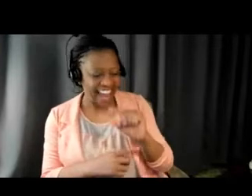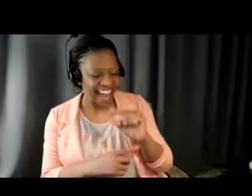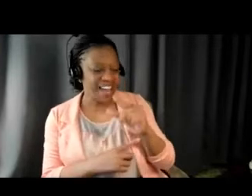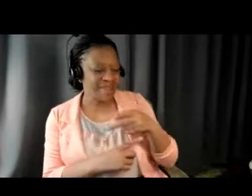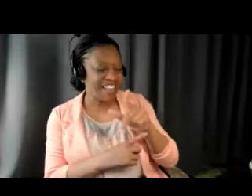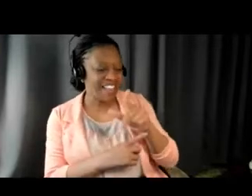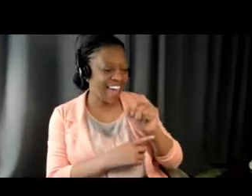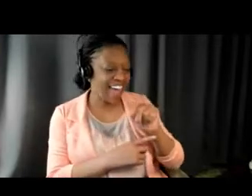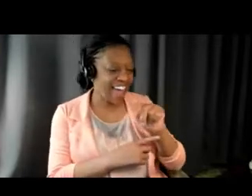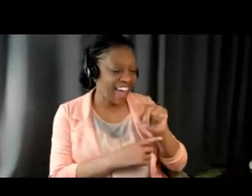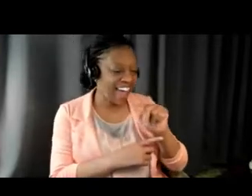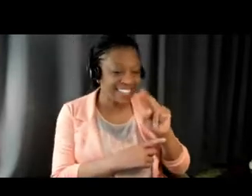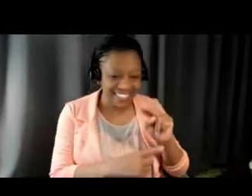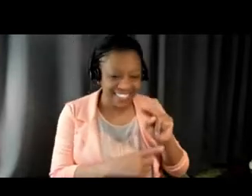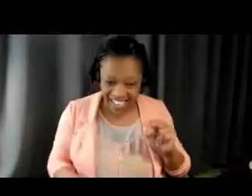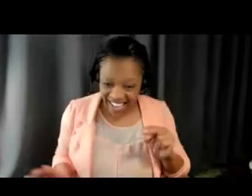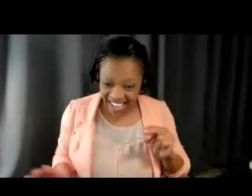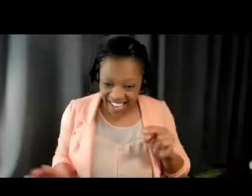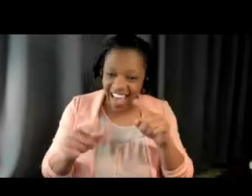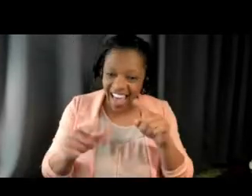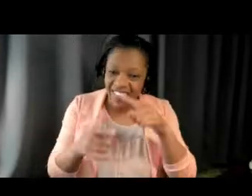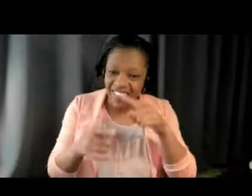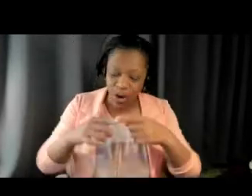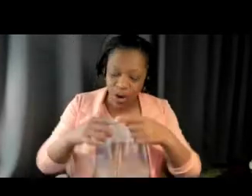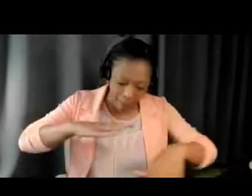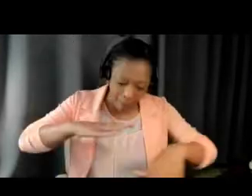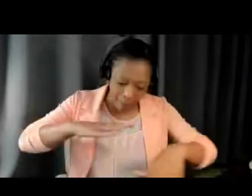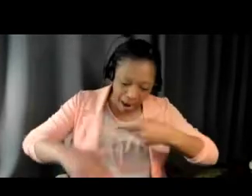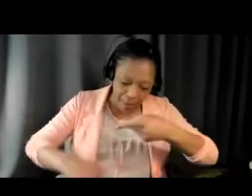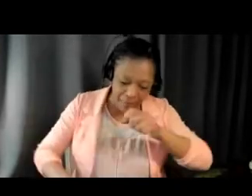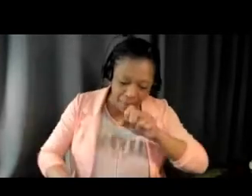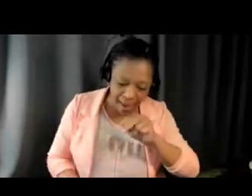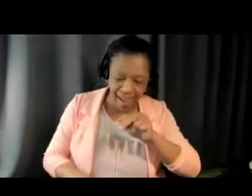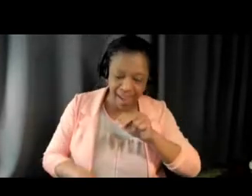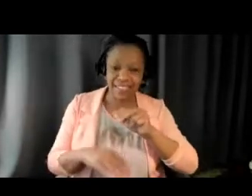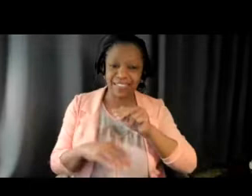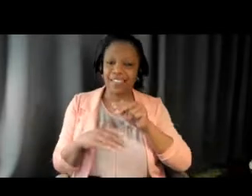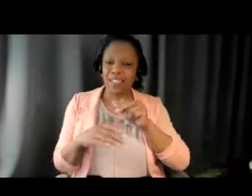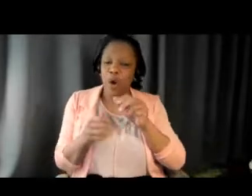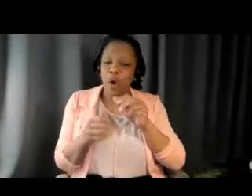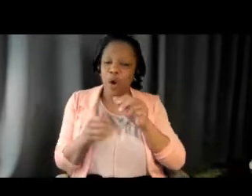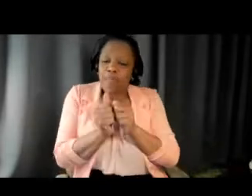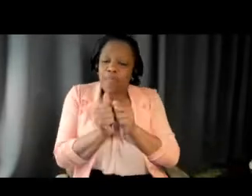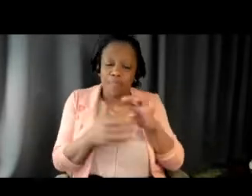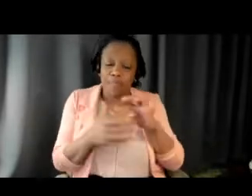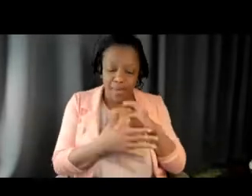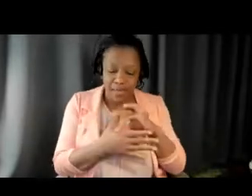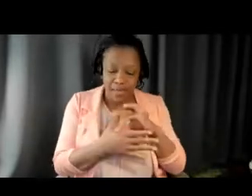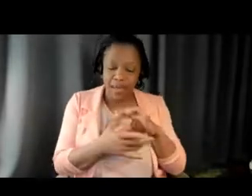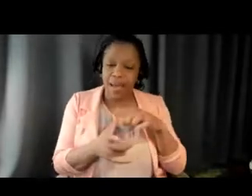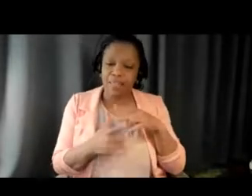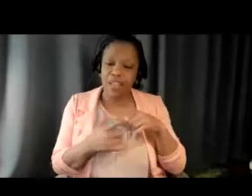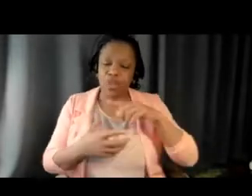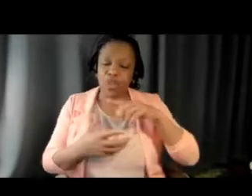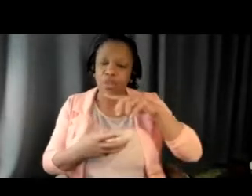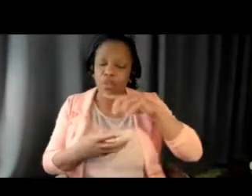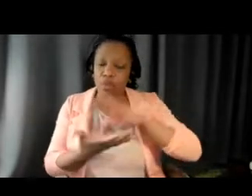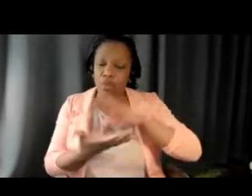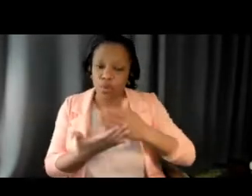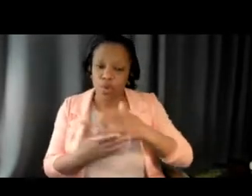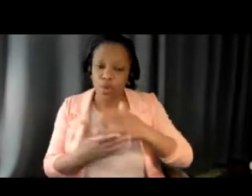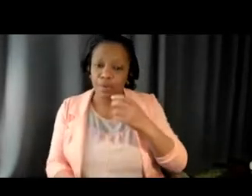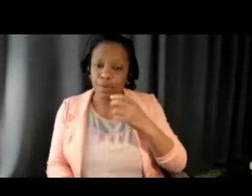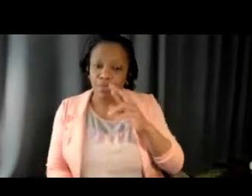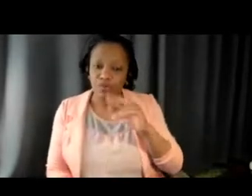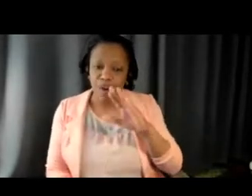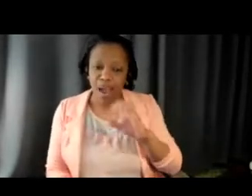that on the bottom of the pan alongside the meat, if you're doing the meat, and you cook the rice in there with the seasonings. So the